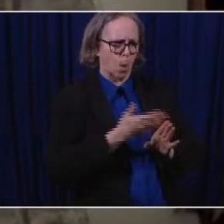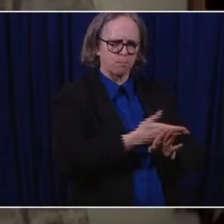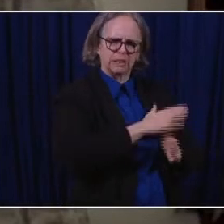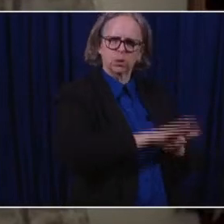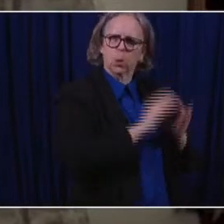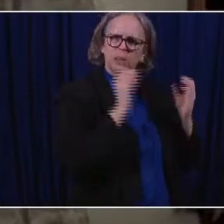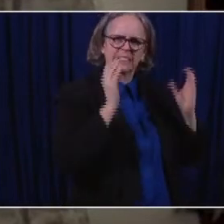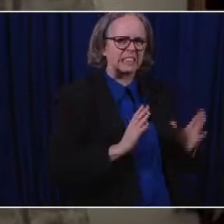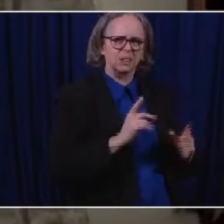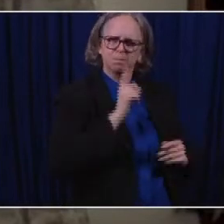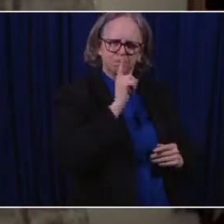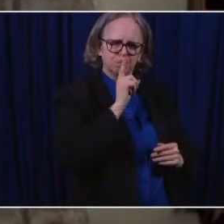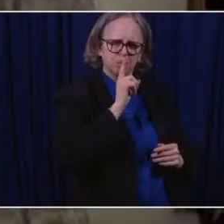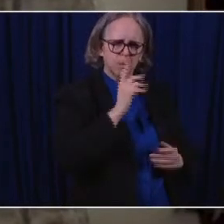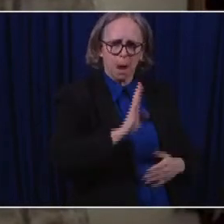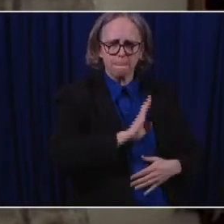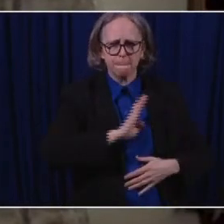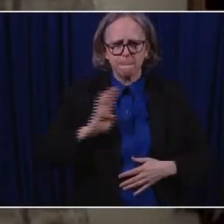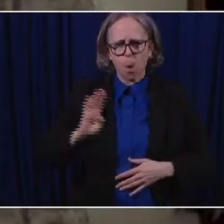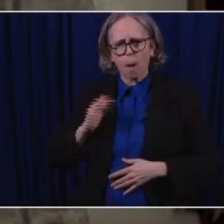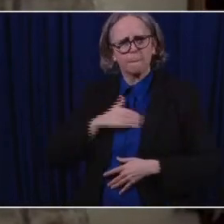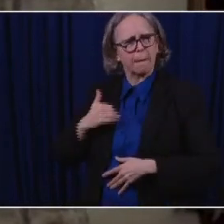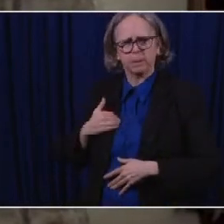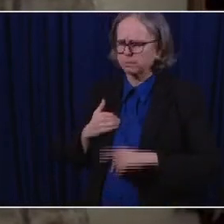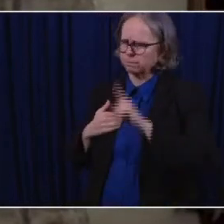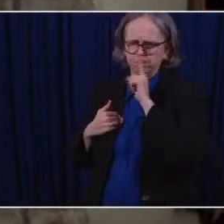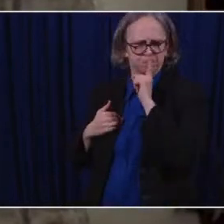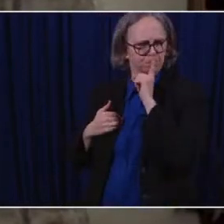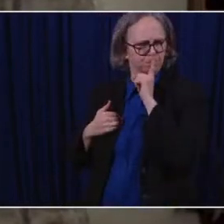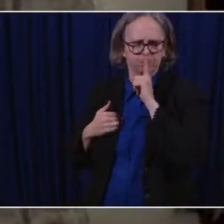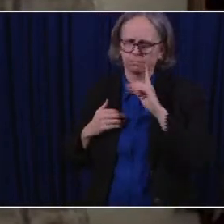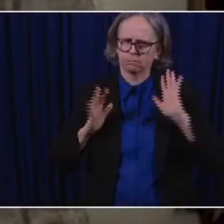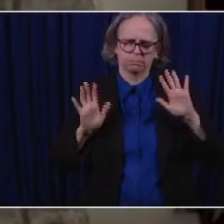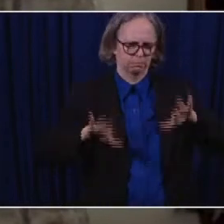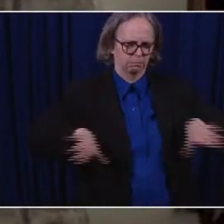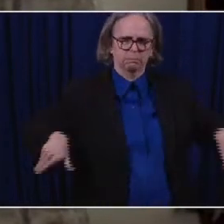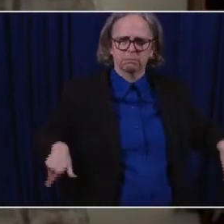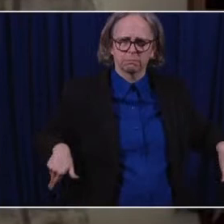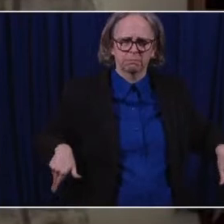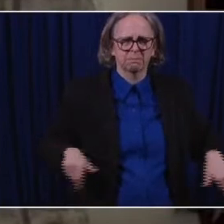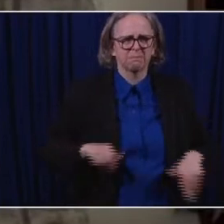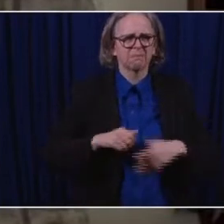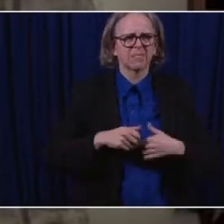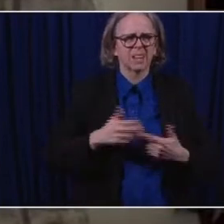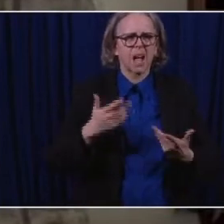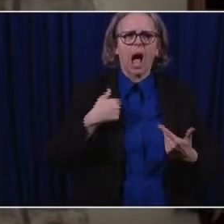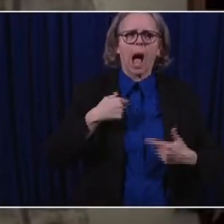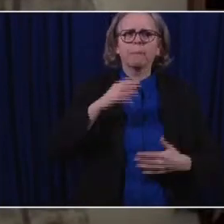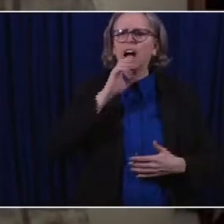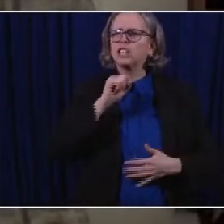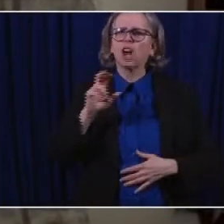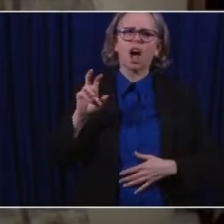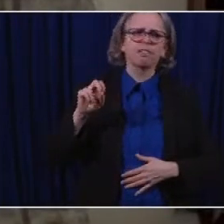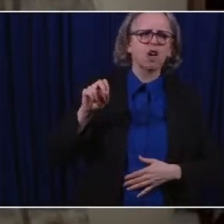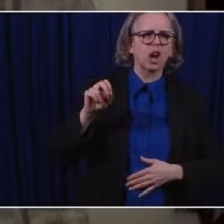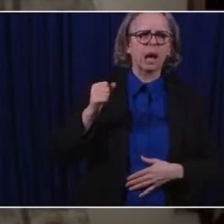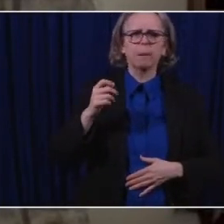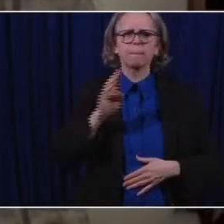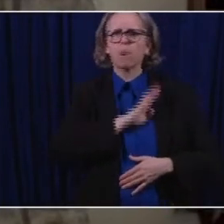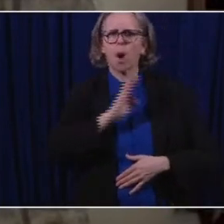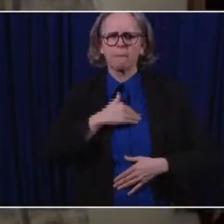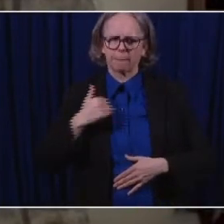justify a 30-year-old board member getting a vaccine and their 85-year-old grandmother's not getting it yet